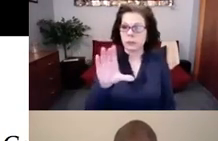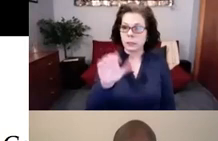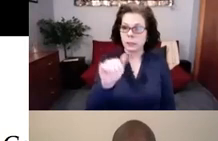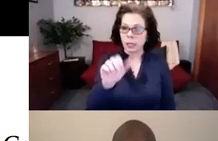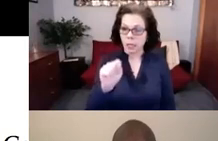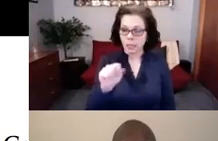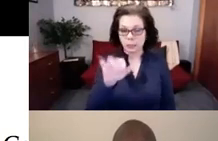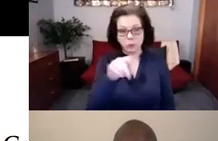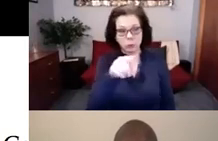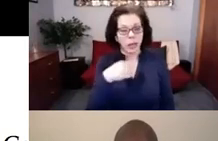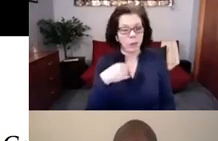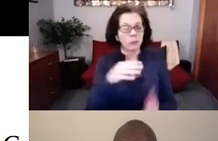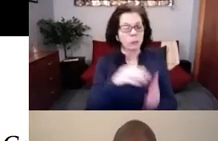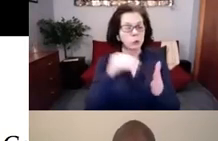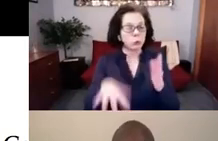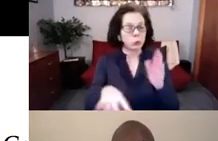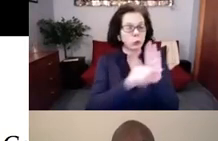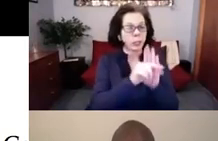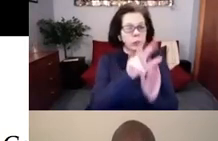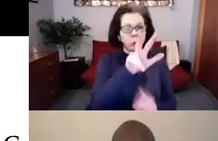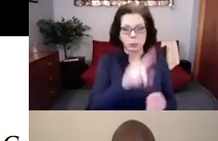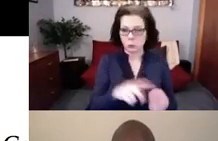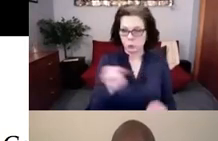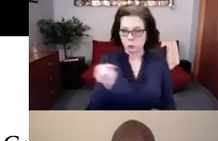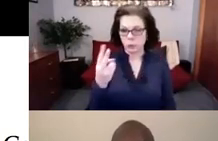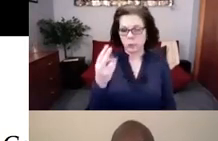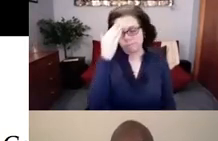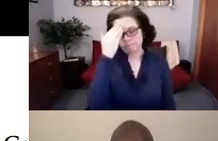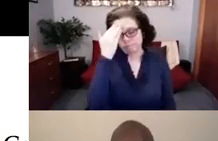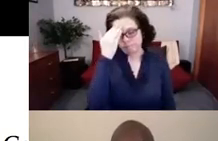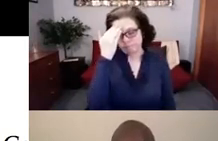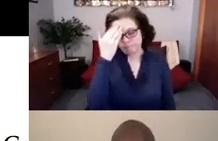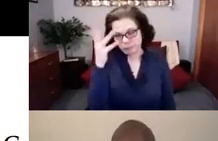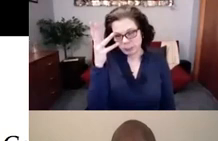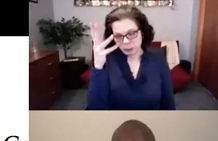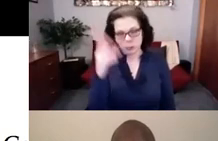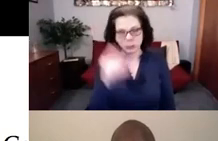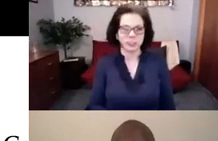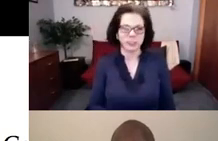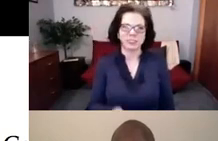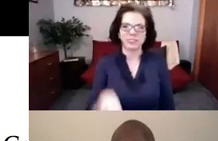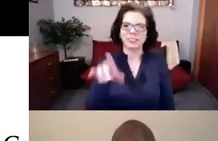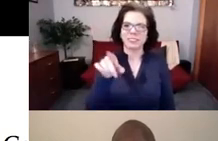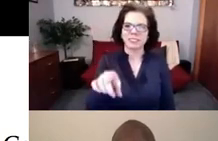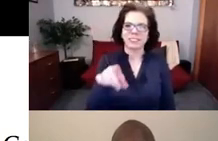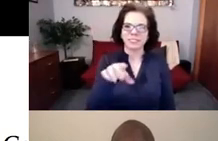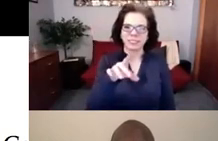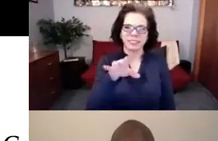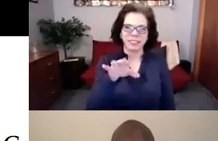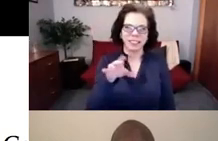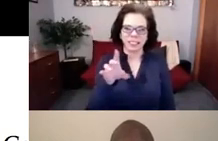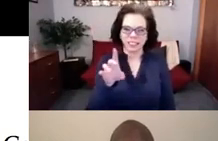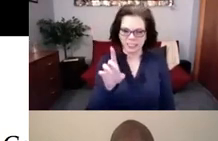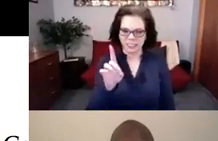students in grades 3 through 12, you'll be familiar with this. DESE recently shared